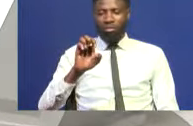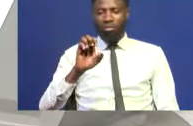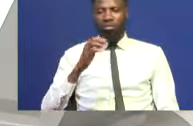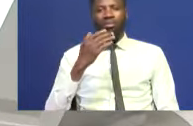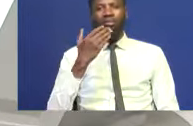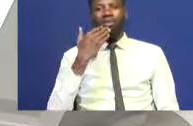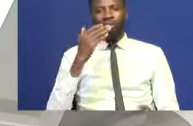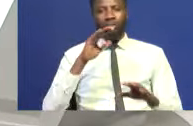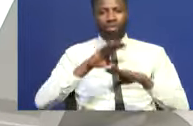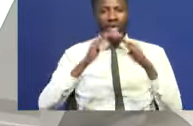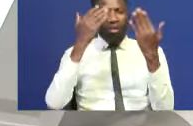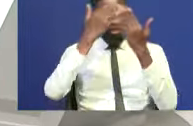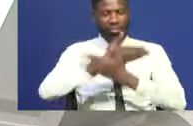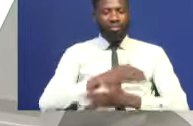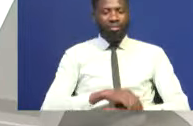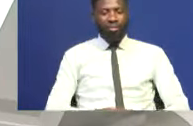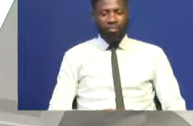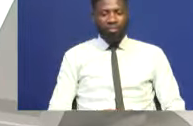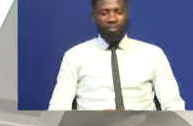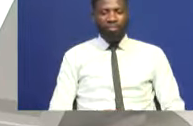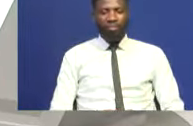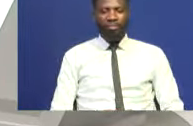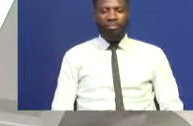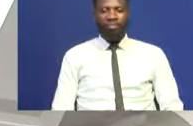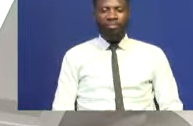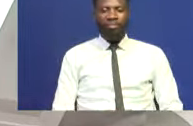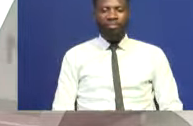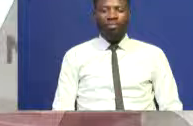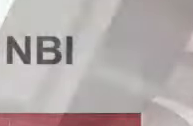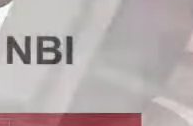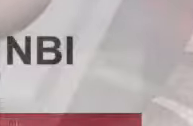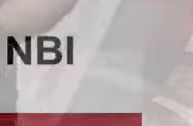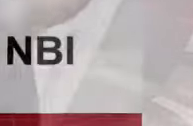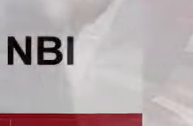night. And I'm Tom Mboya. Good night from Nairobi, Kenya.